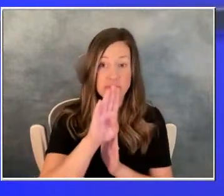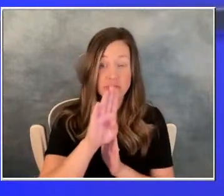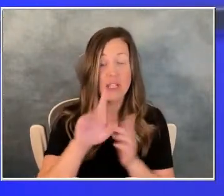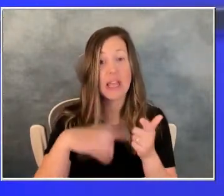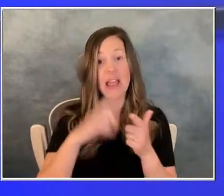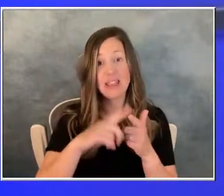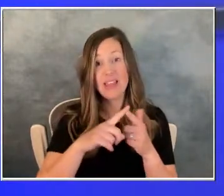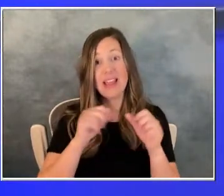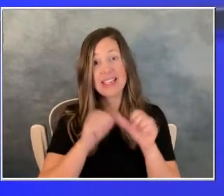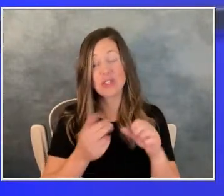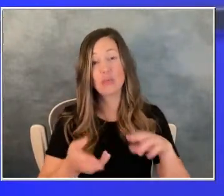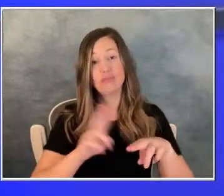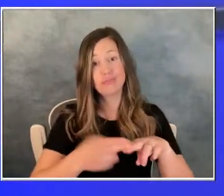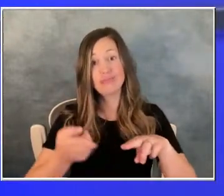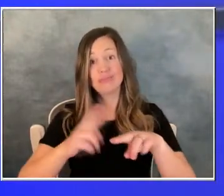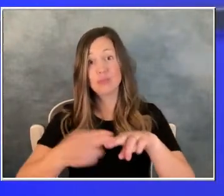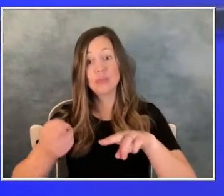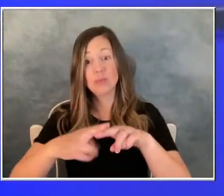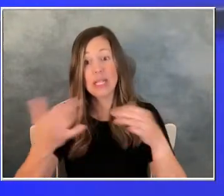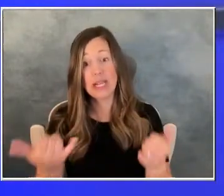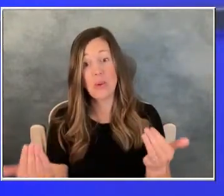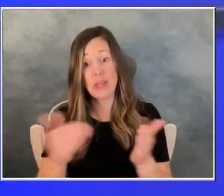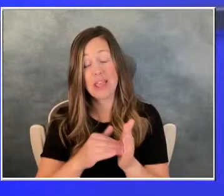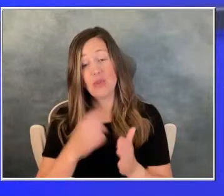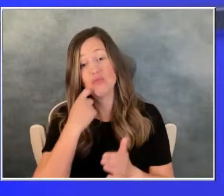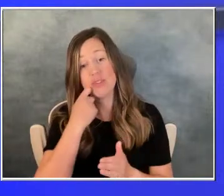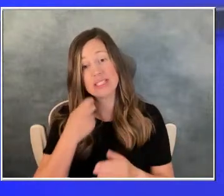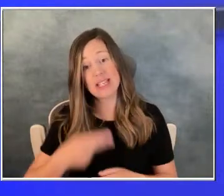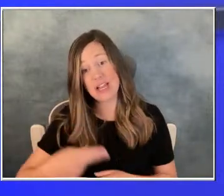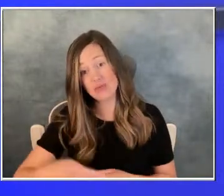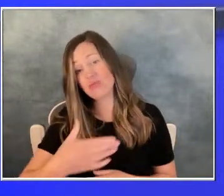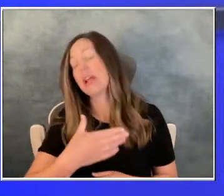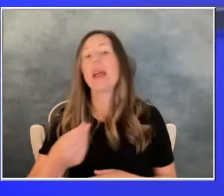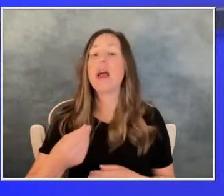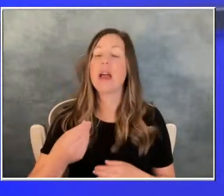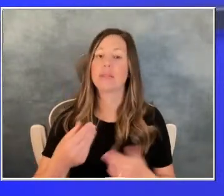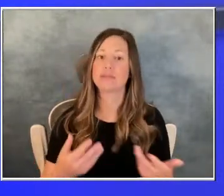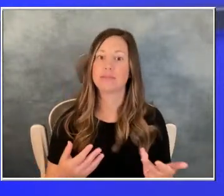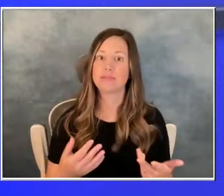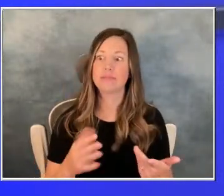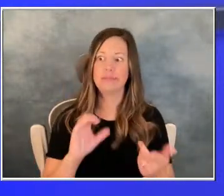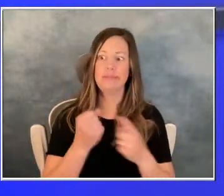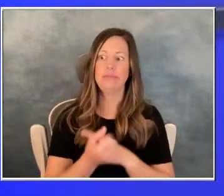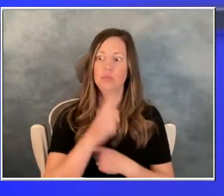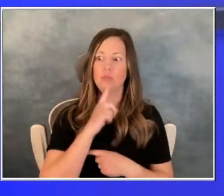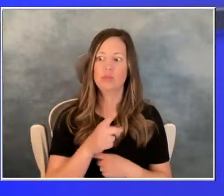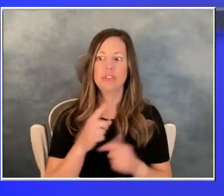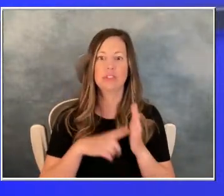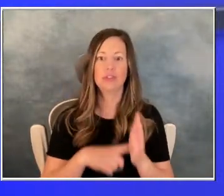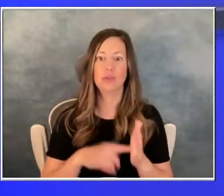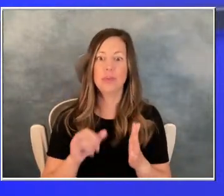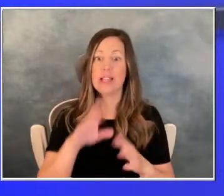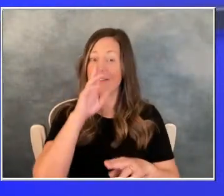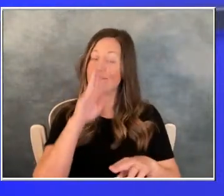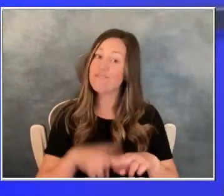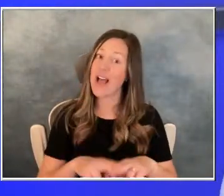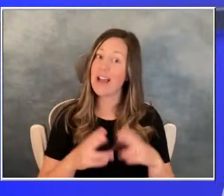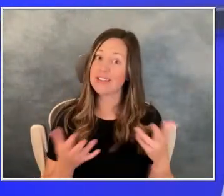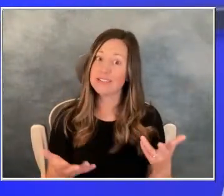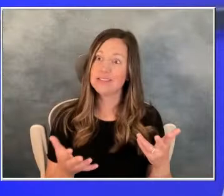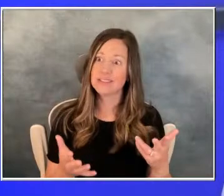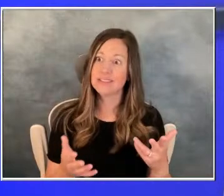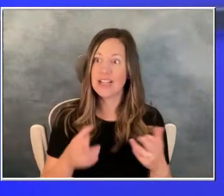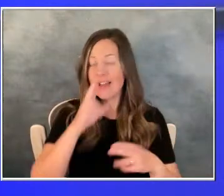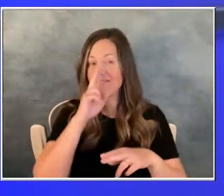again, the recent history and recent kind of memory serves well, because it is fun to light fireworks at